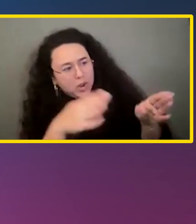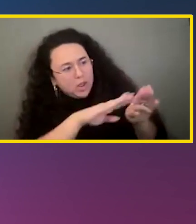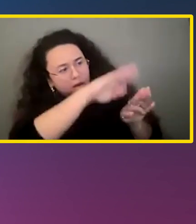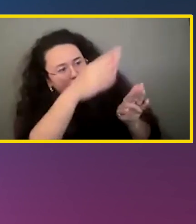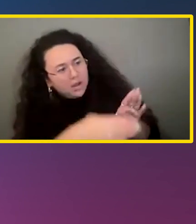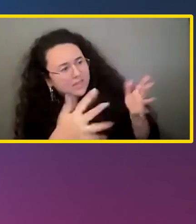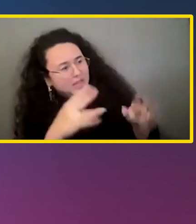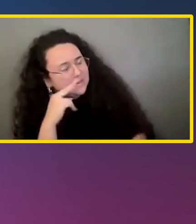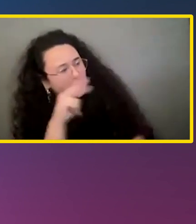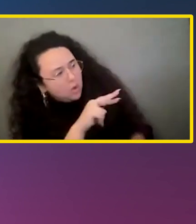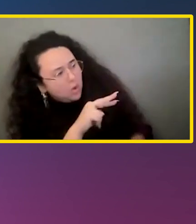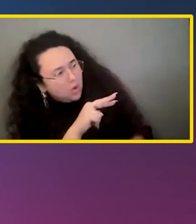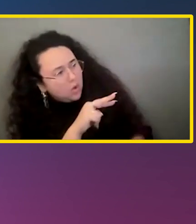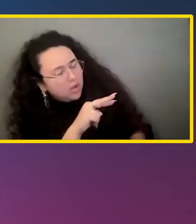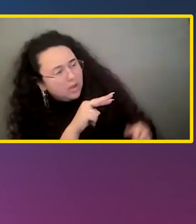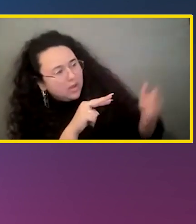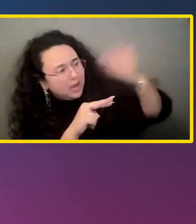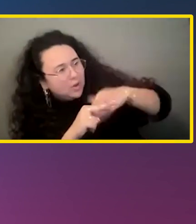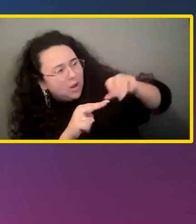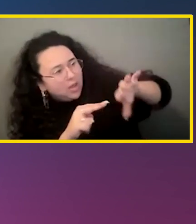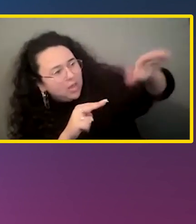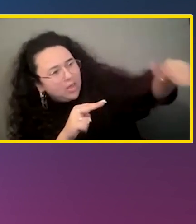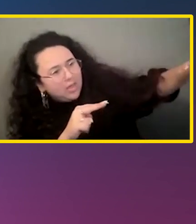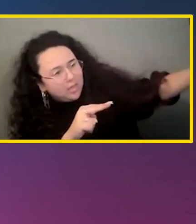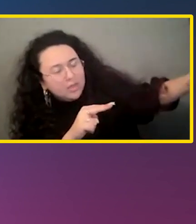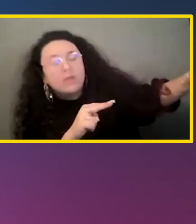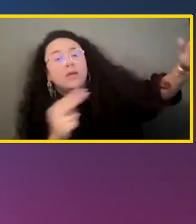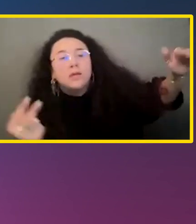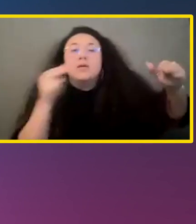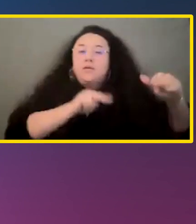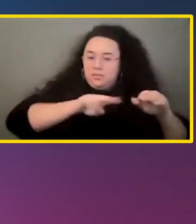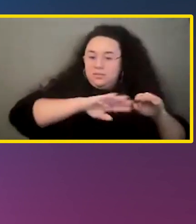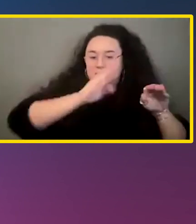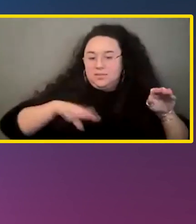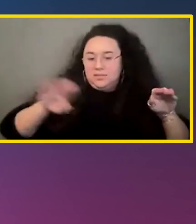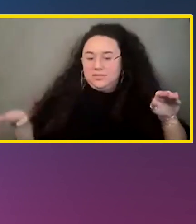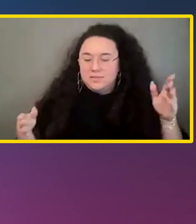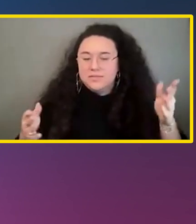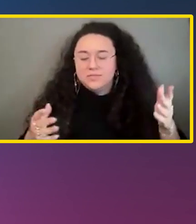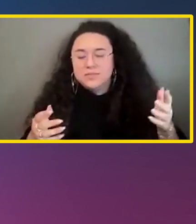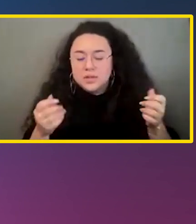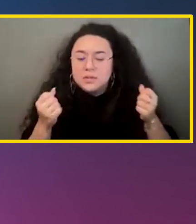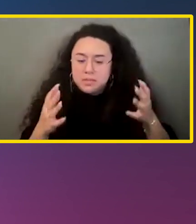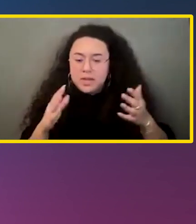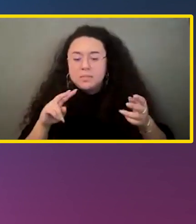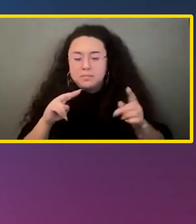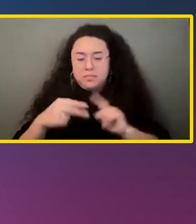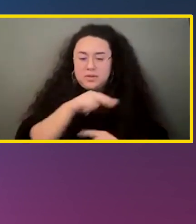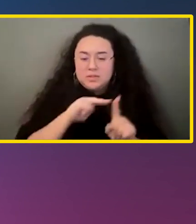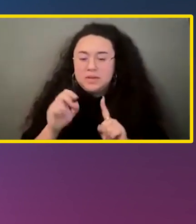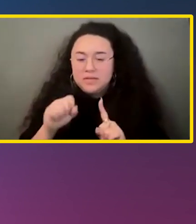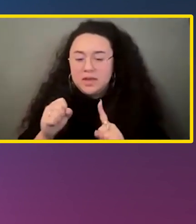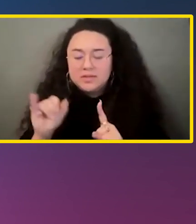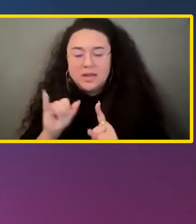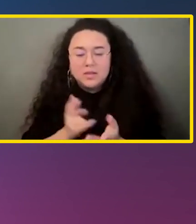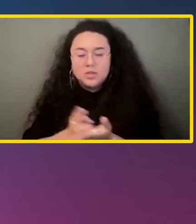these different perspectives. So I think there are different perspectives, but for many issues, there is a truth. I mean, there is a truth